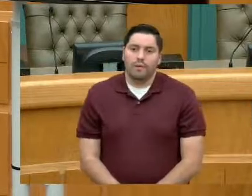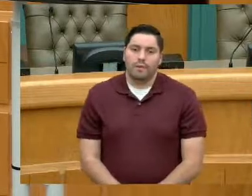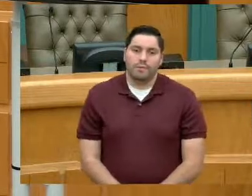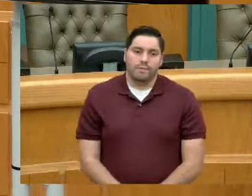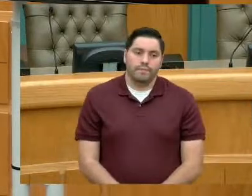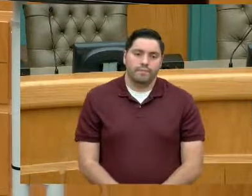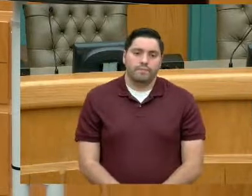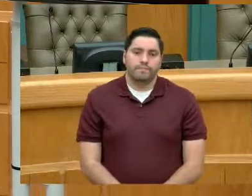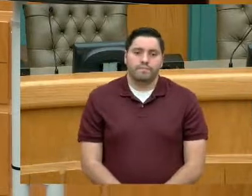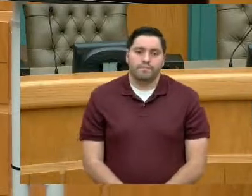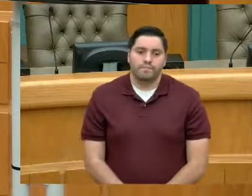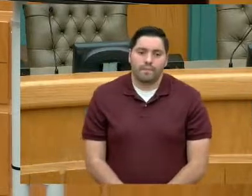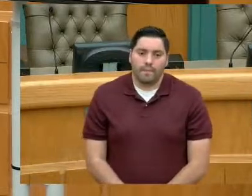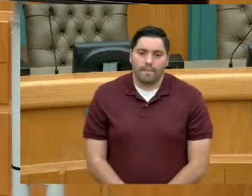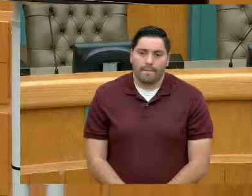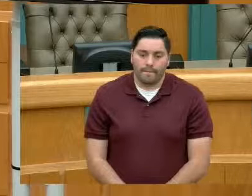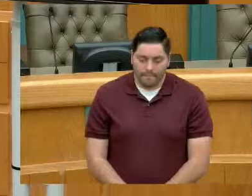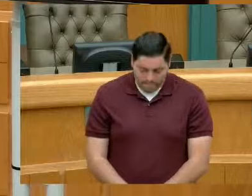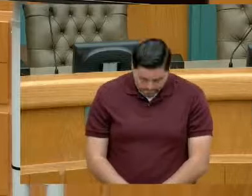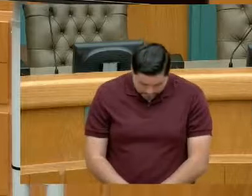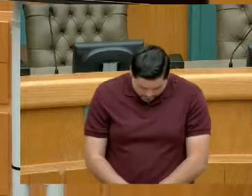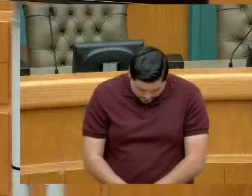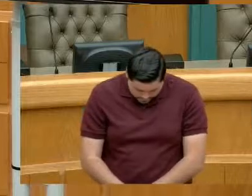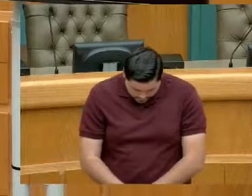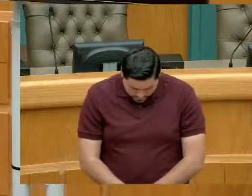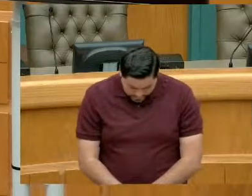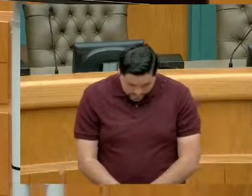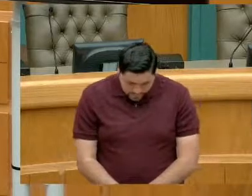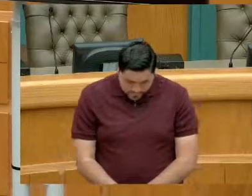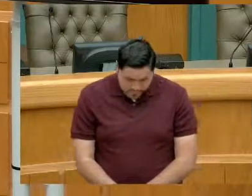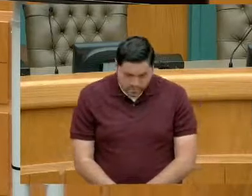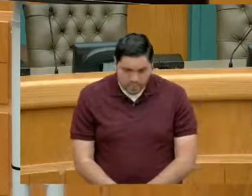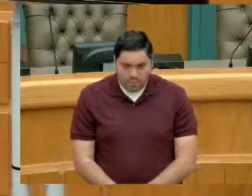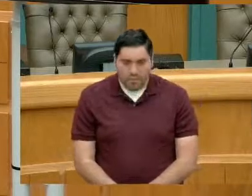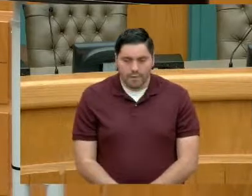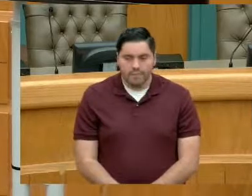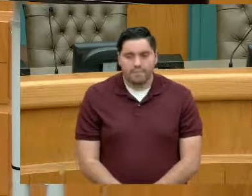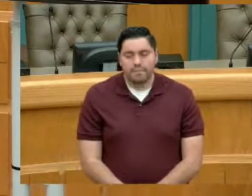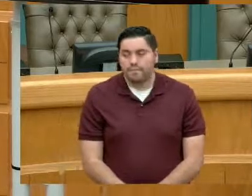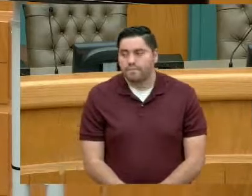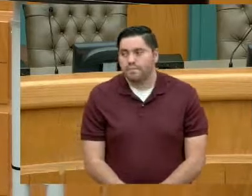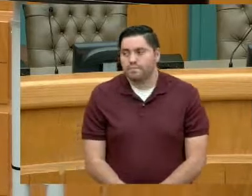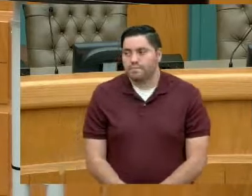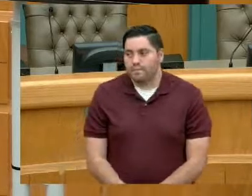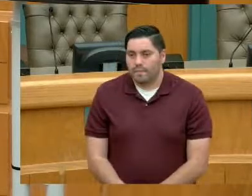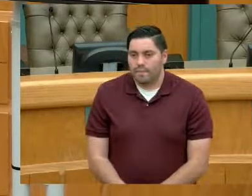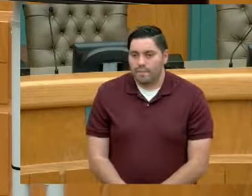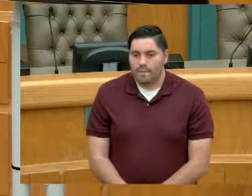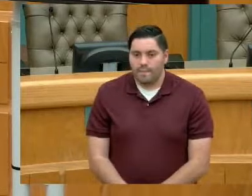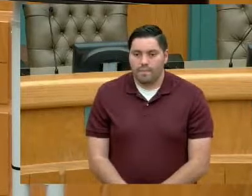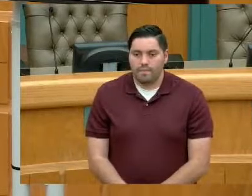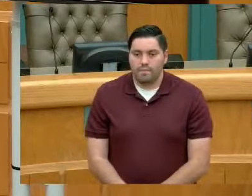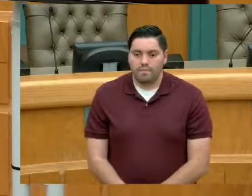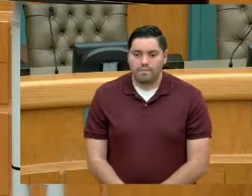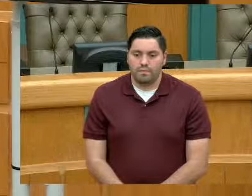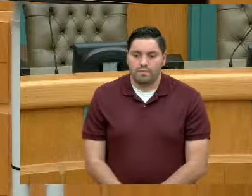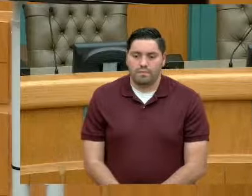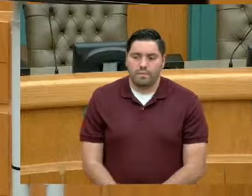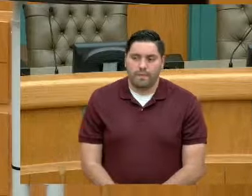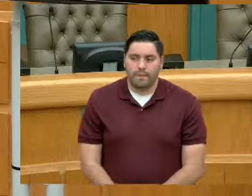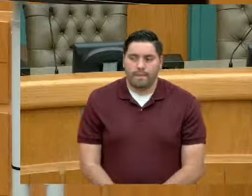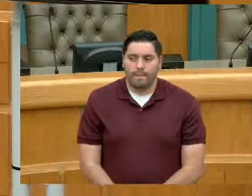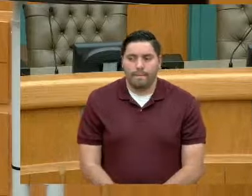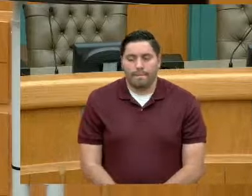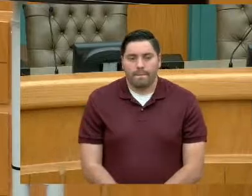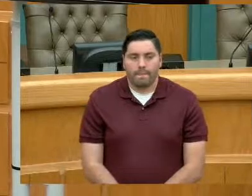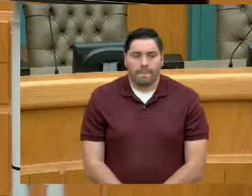coronavirus, haciendo un total de 285 casos. En los últimos 7 días se han reportado 17 casos. A la fecha se han llevado a